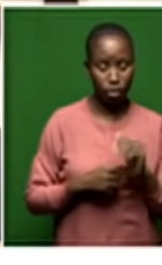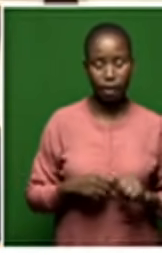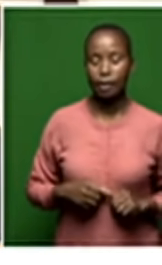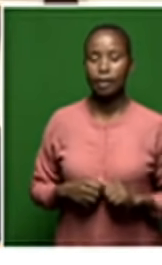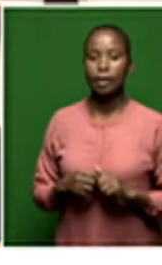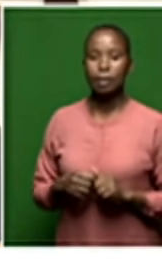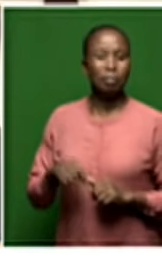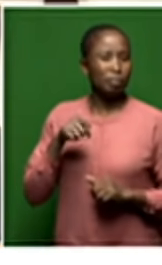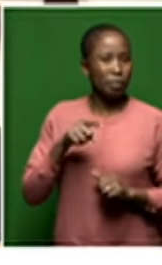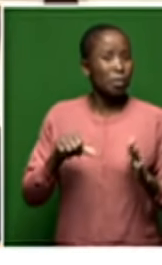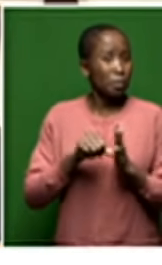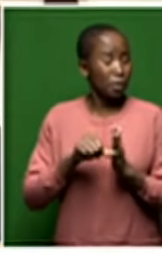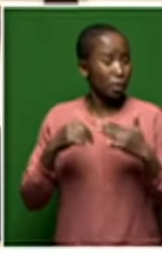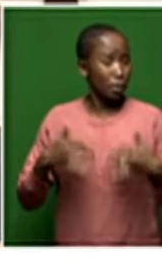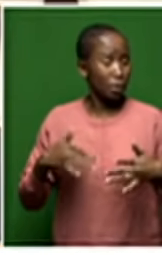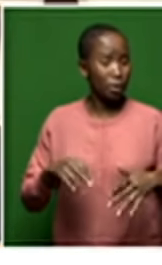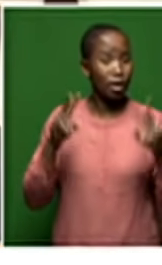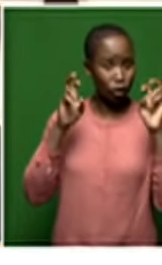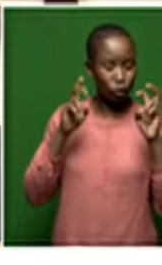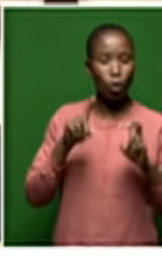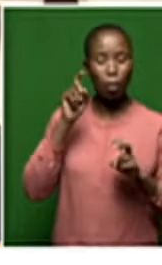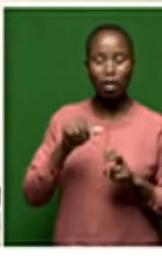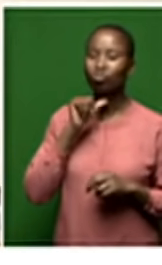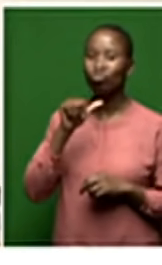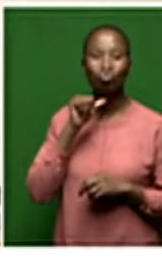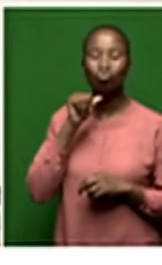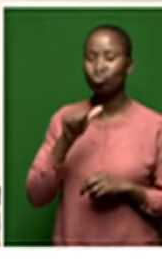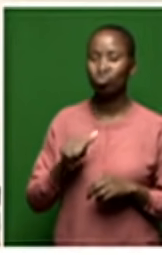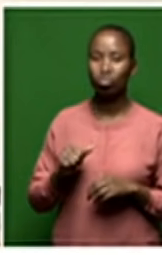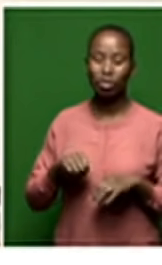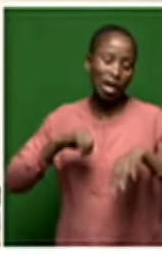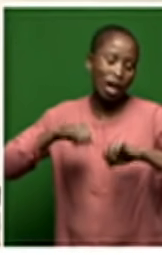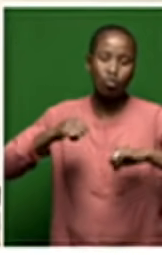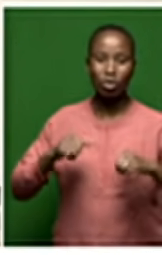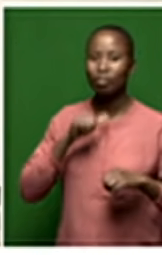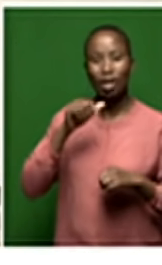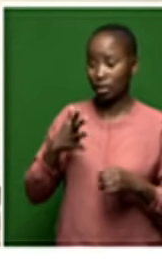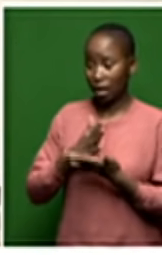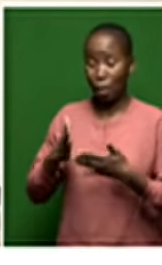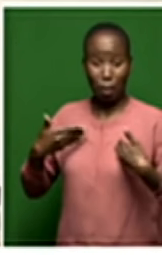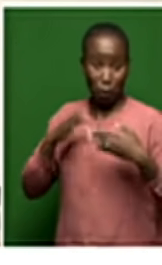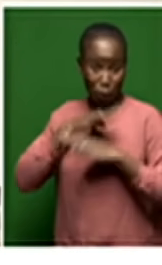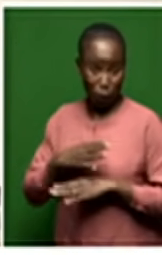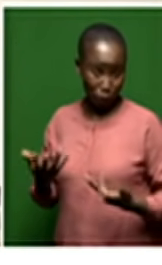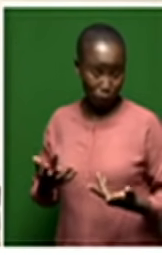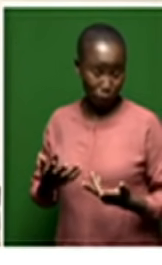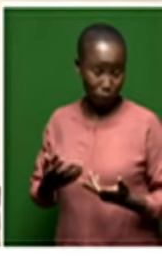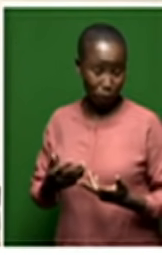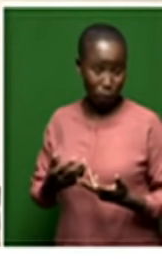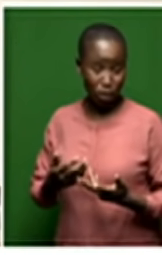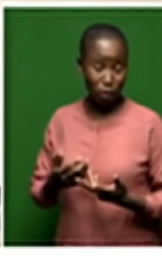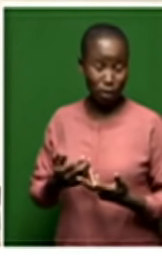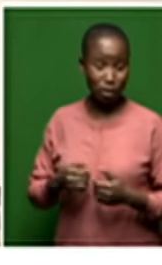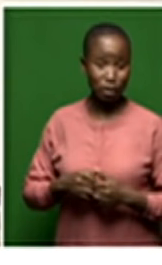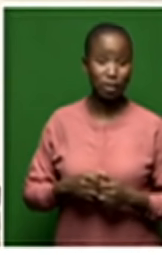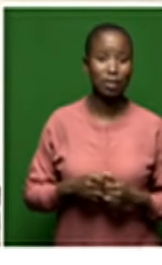matter, we need to agree to disagree without being disagreeable. The attacks on the Minister of Justice are